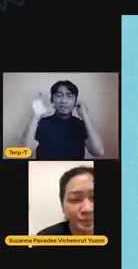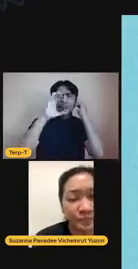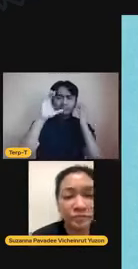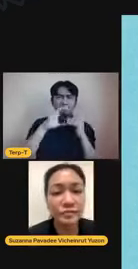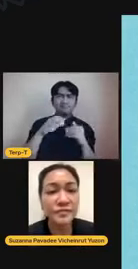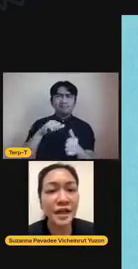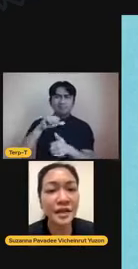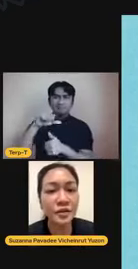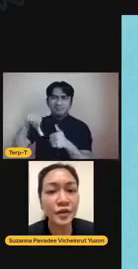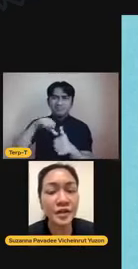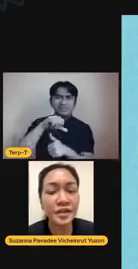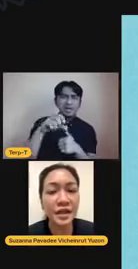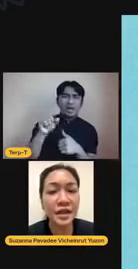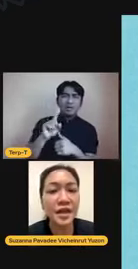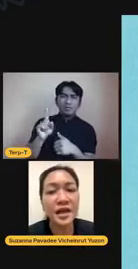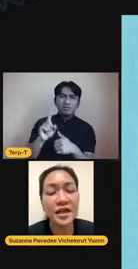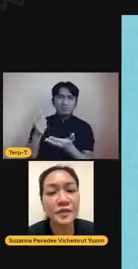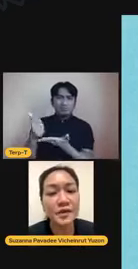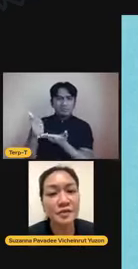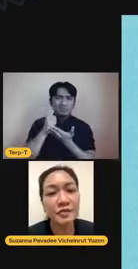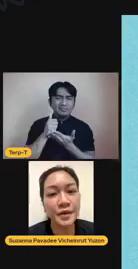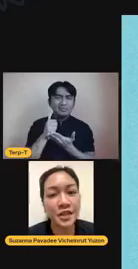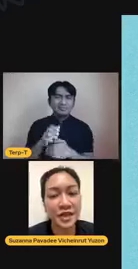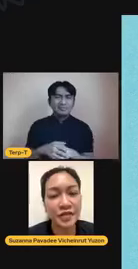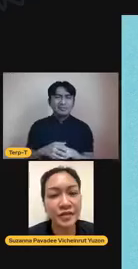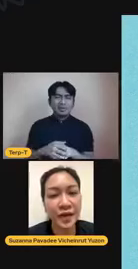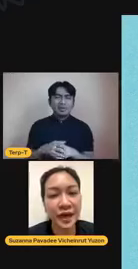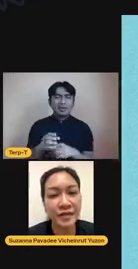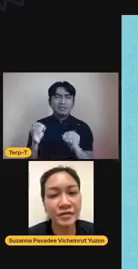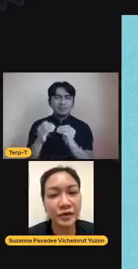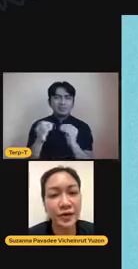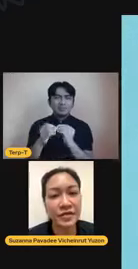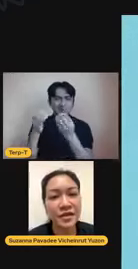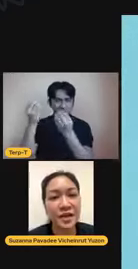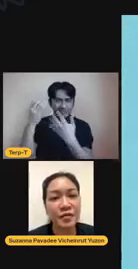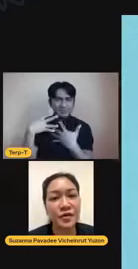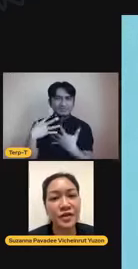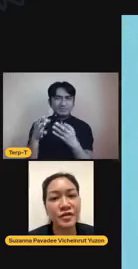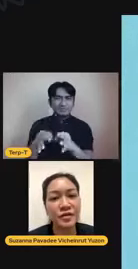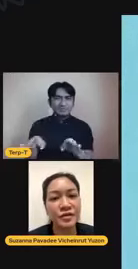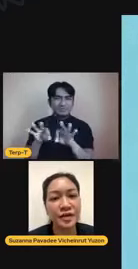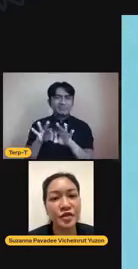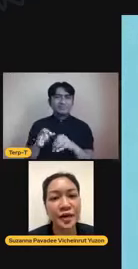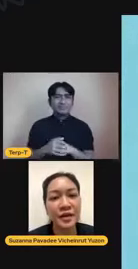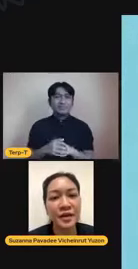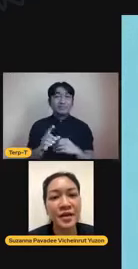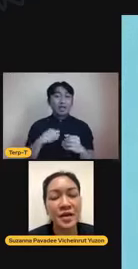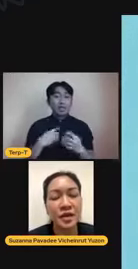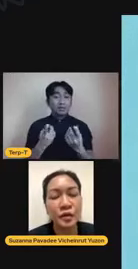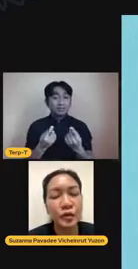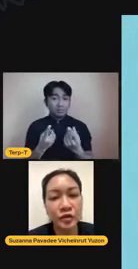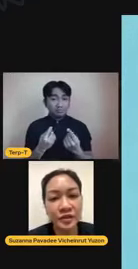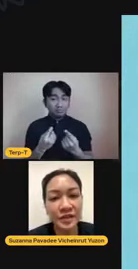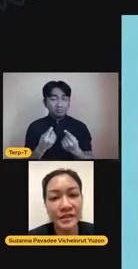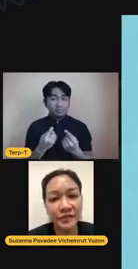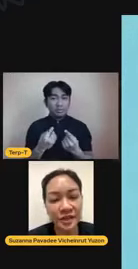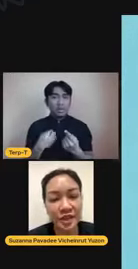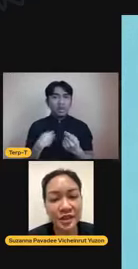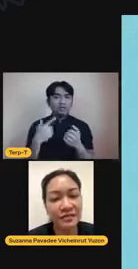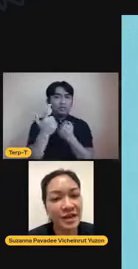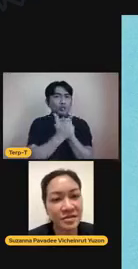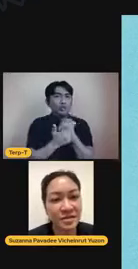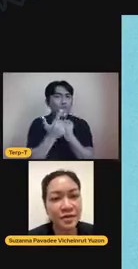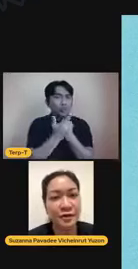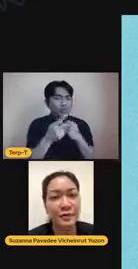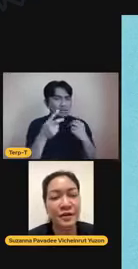you and try to get as much information as you can. You know, one thing that I wouldn't do is like try to Google the